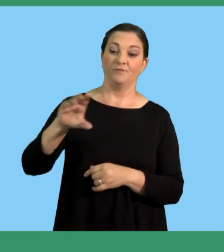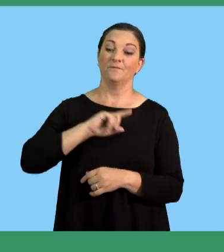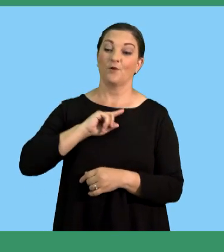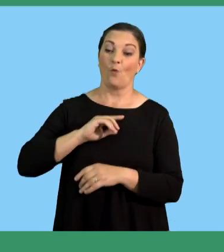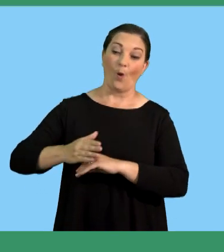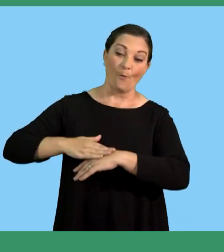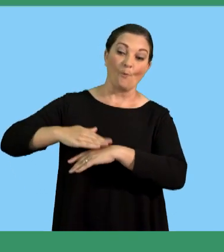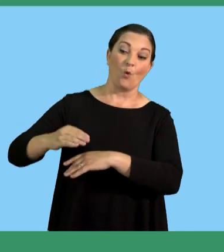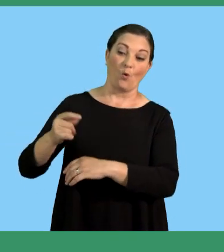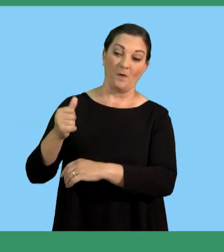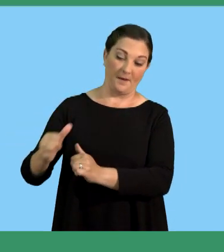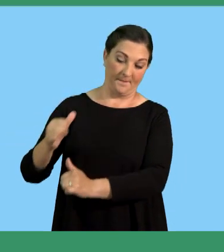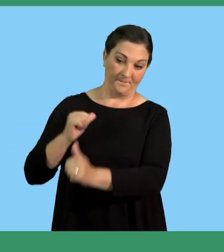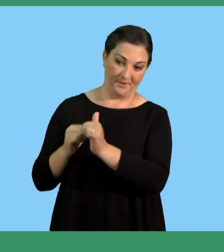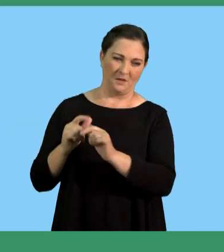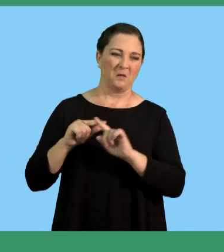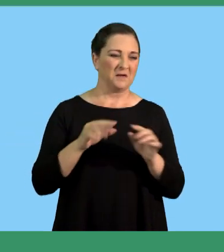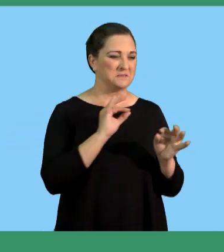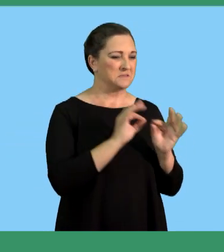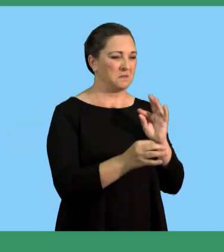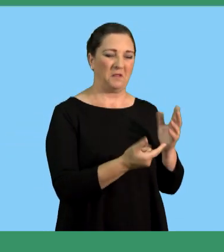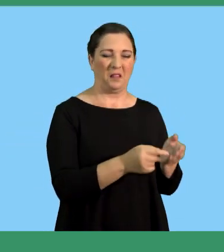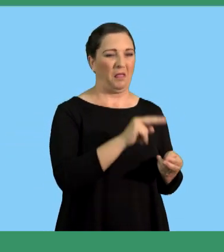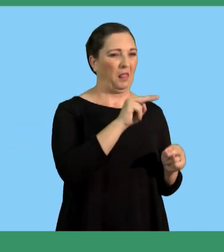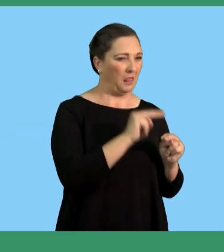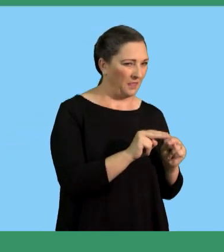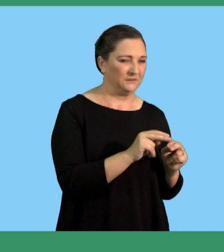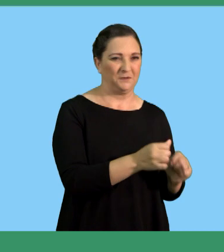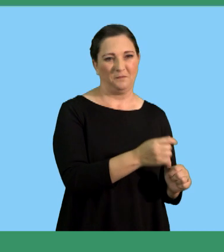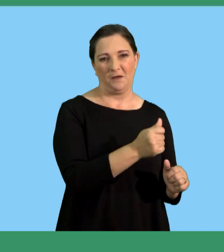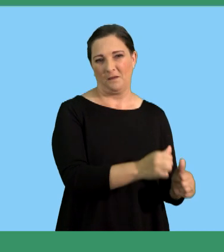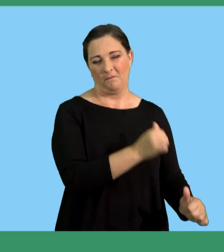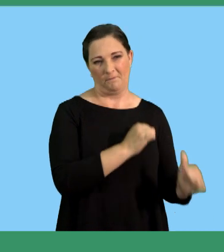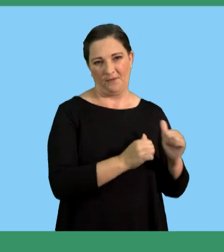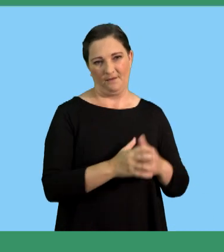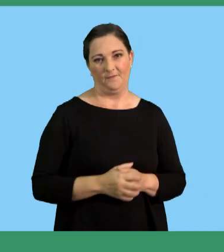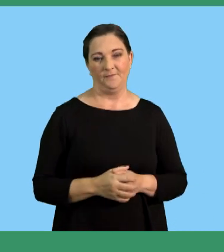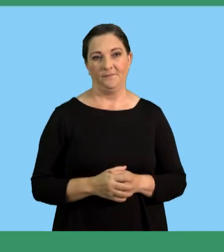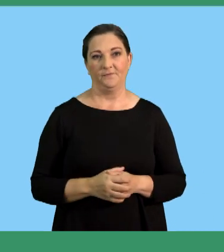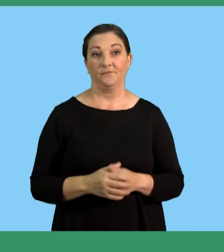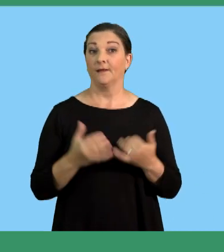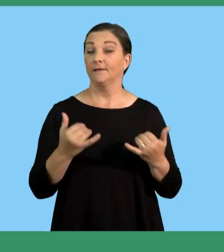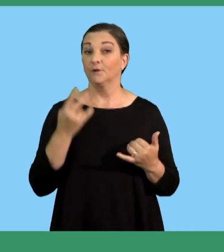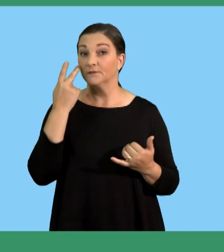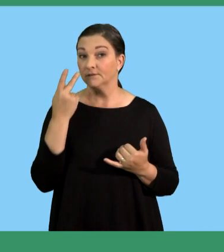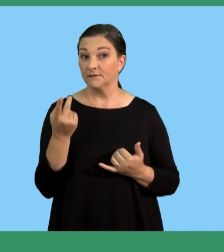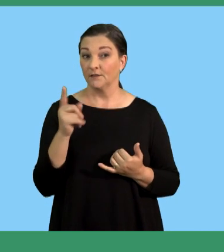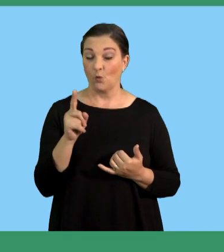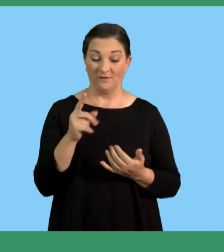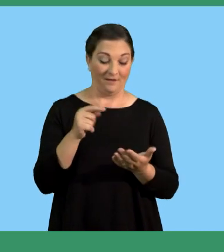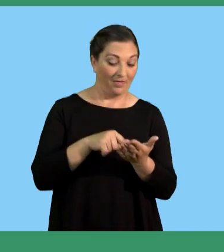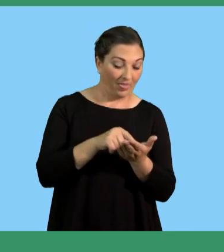yields higher return on investment, whereas simple yields less return on investment. Now, let us